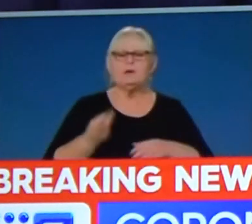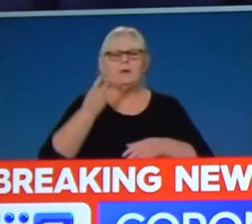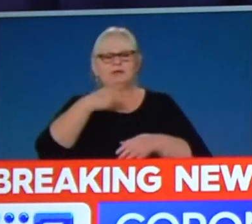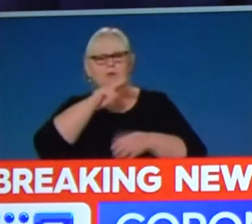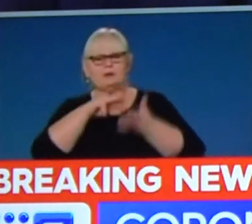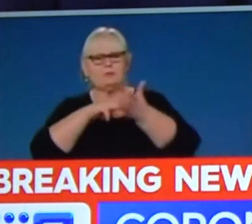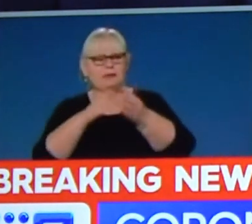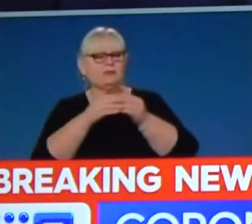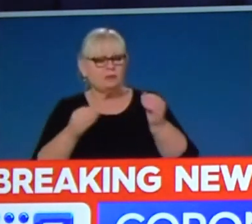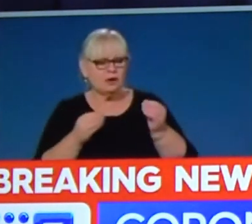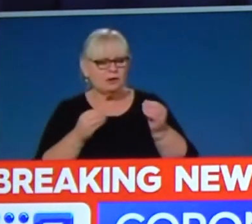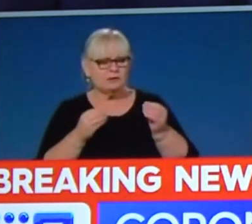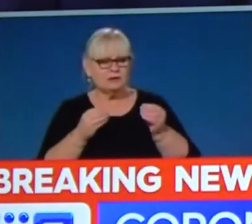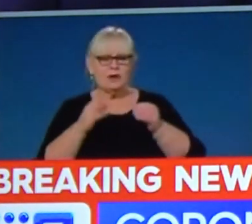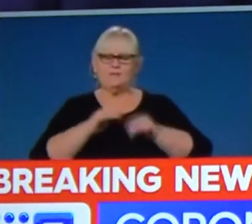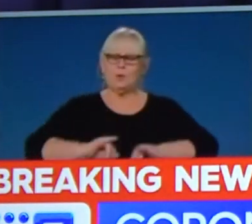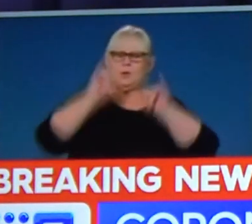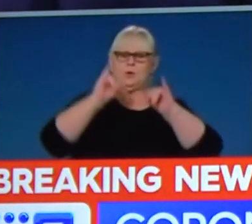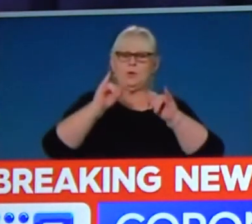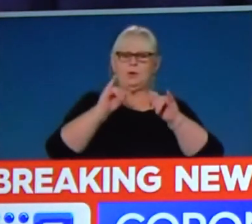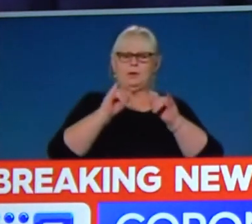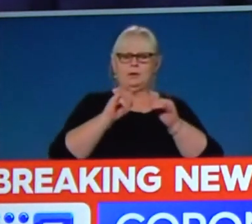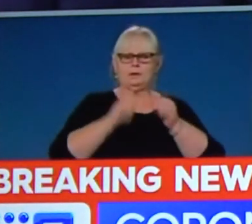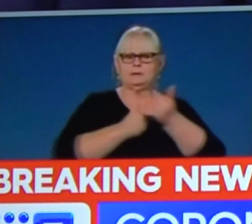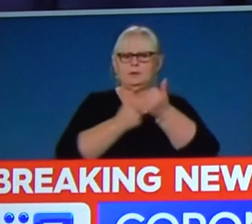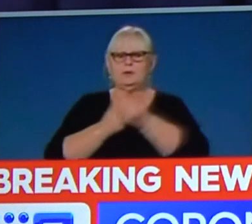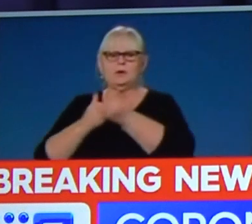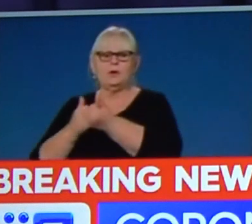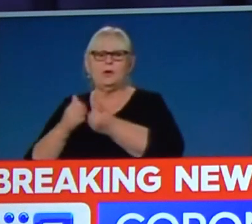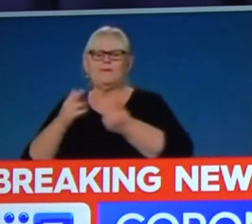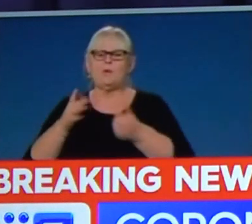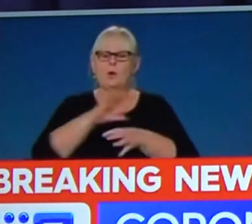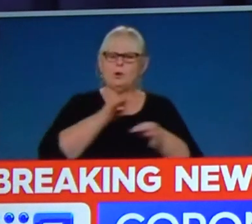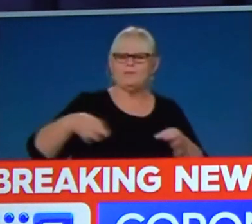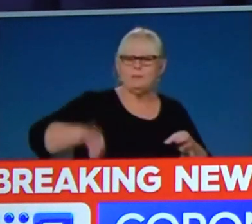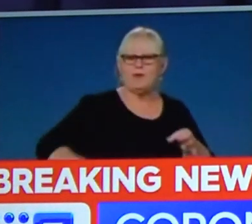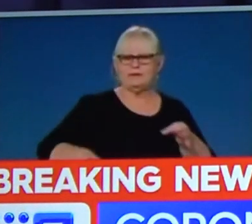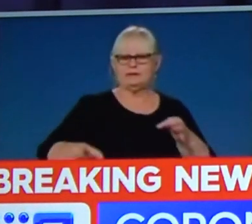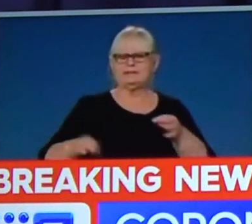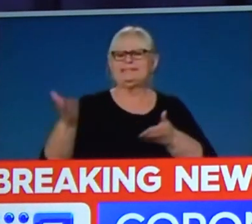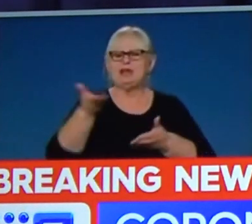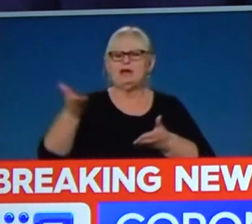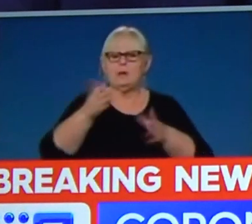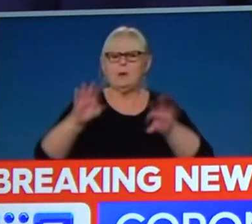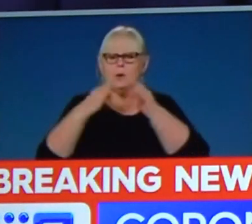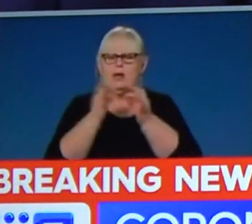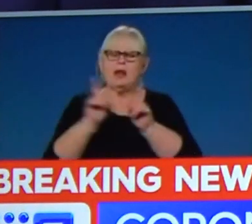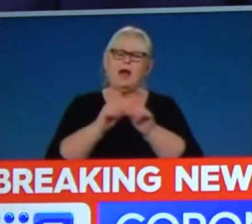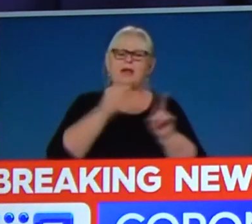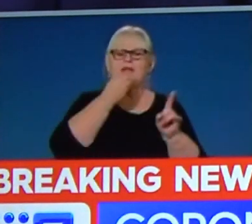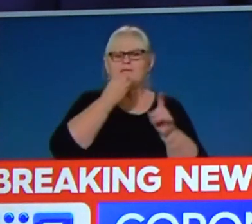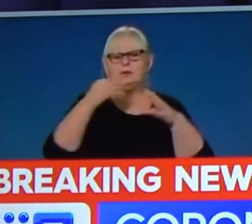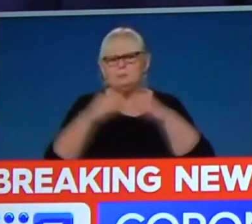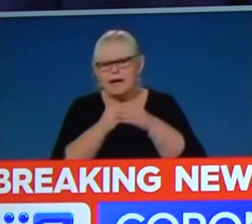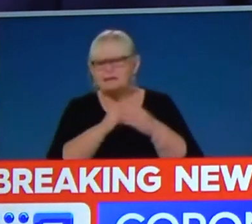$200 million in emergency relief going to important not-for-profit and charitable sector organisations like Food Bank and many